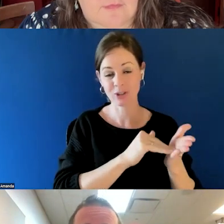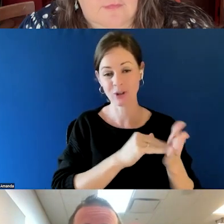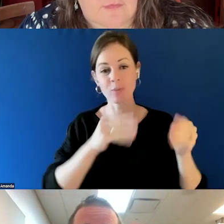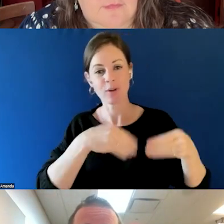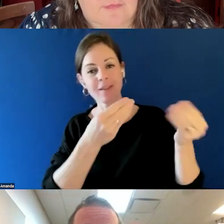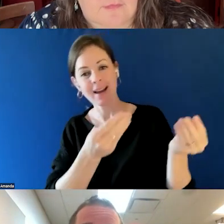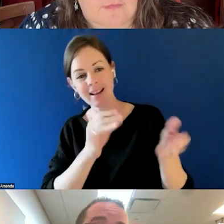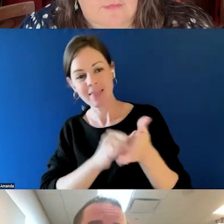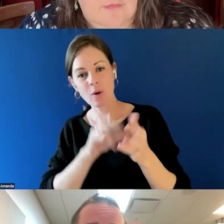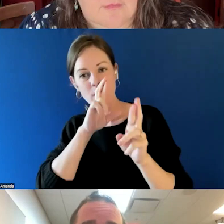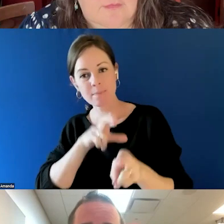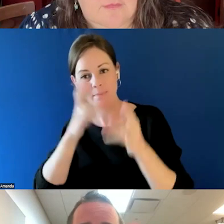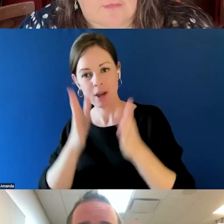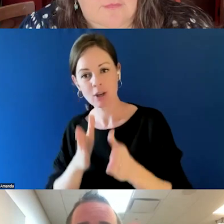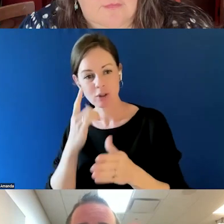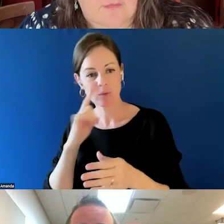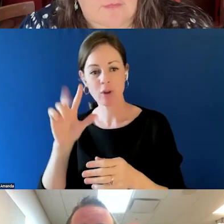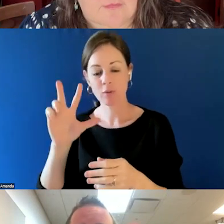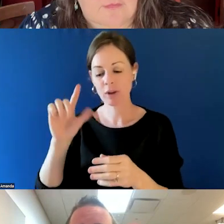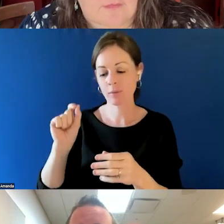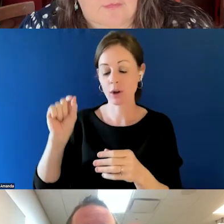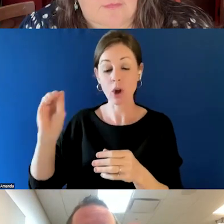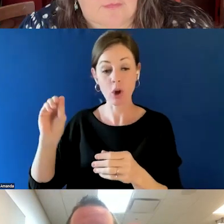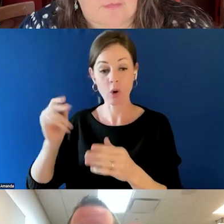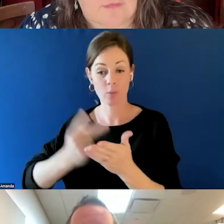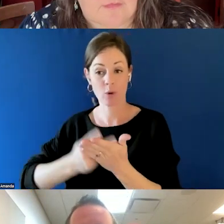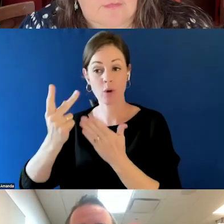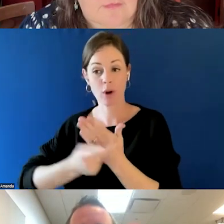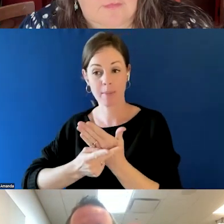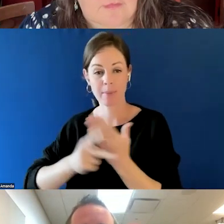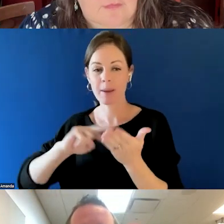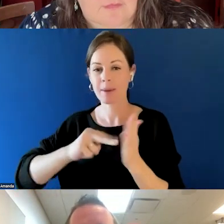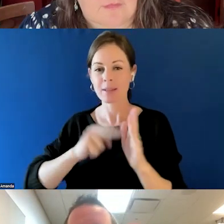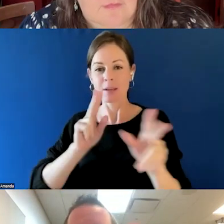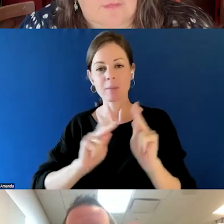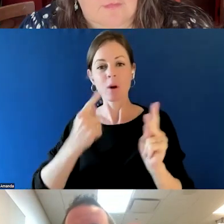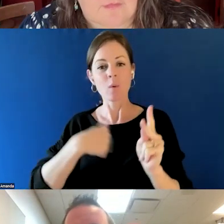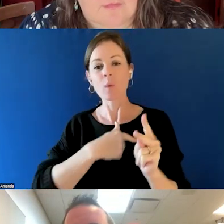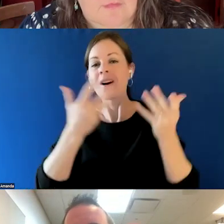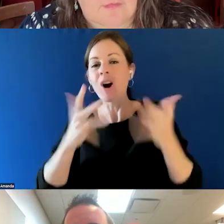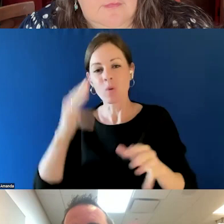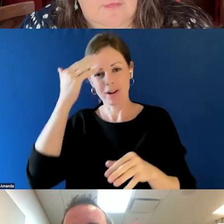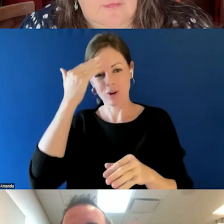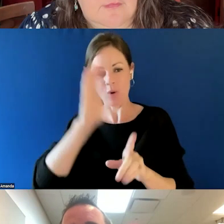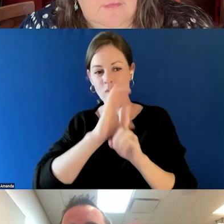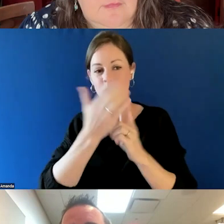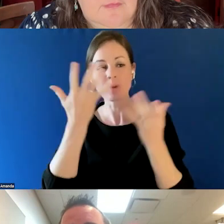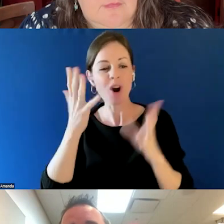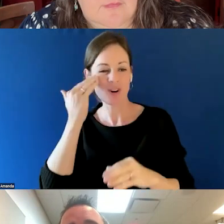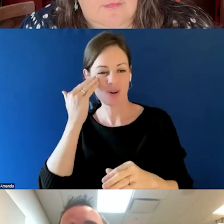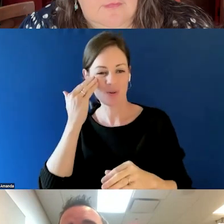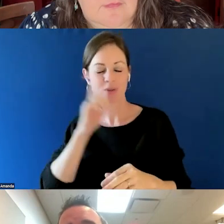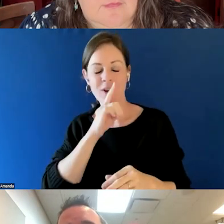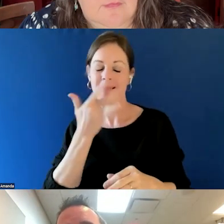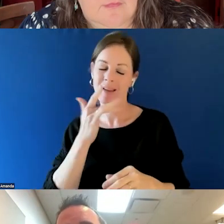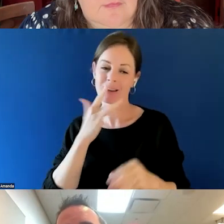our co-responder 3.0 program. So it's going to be people we already know and a culture we're already familiar with. So we're very lucky with that. And then we'll